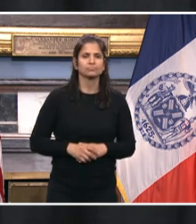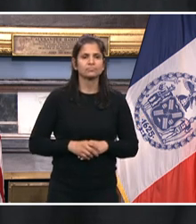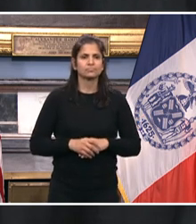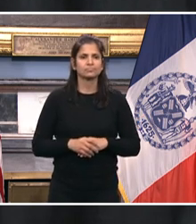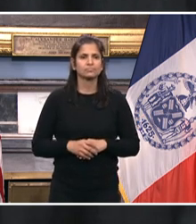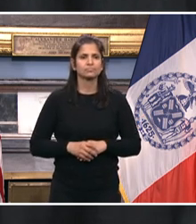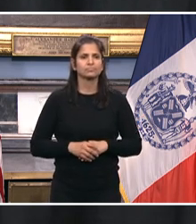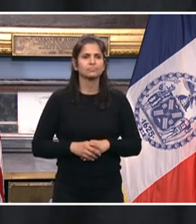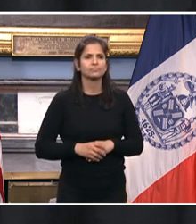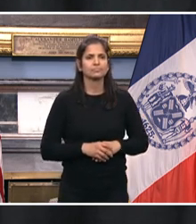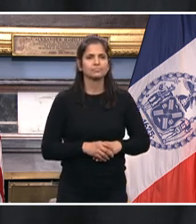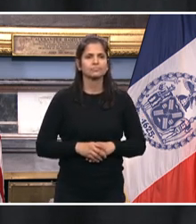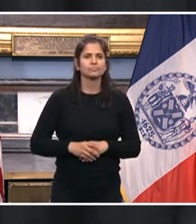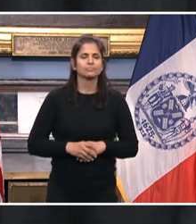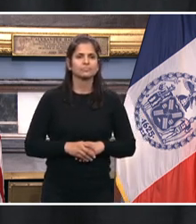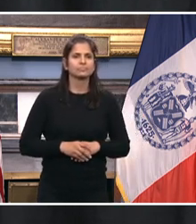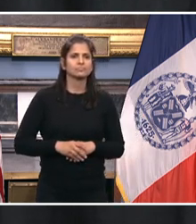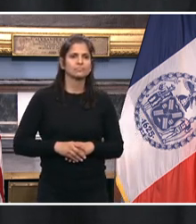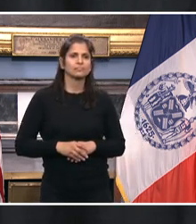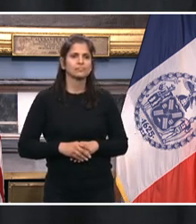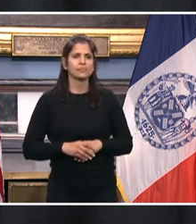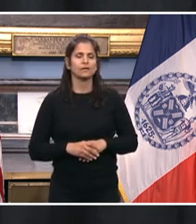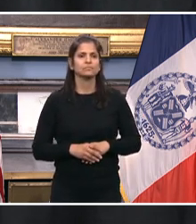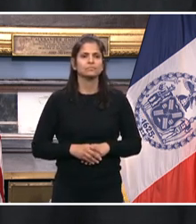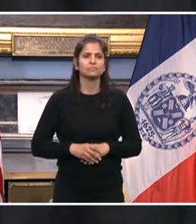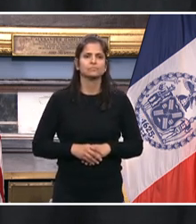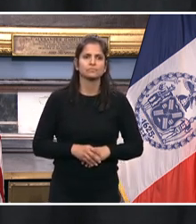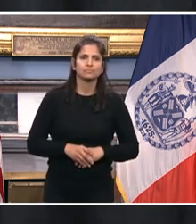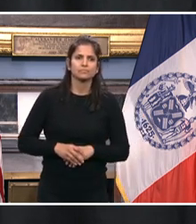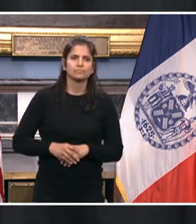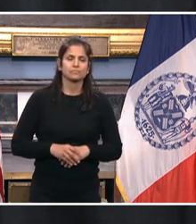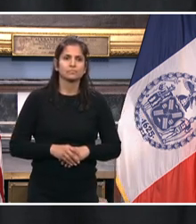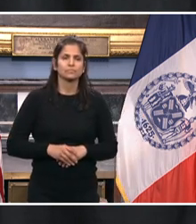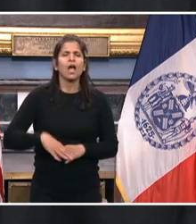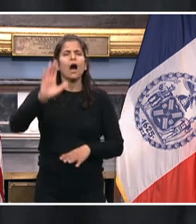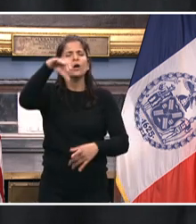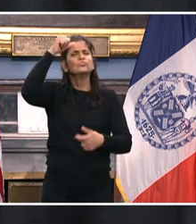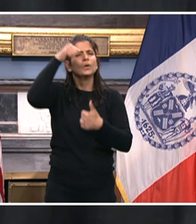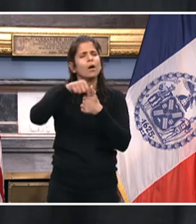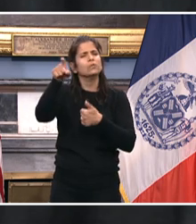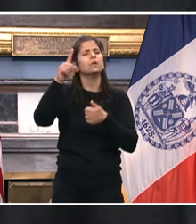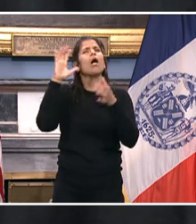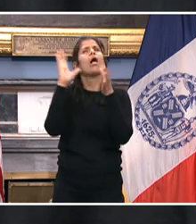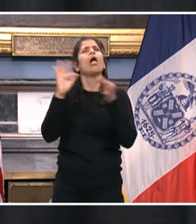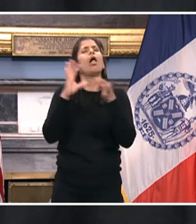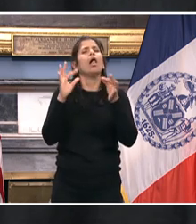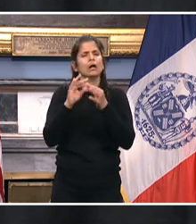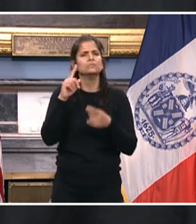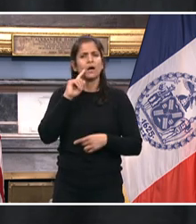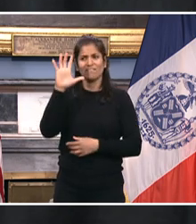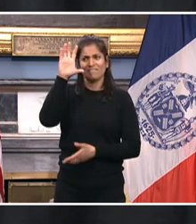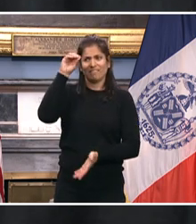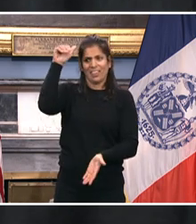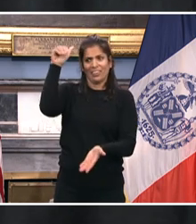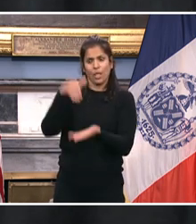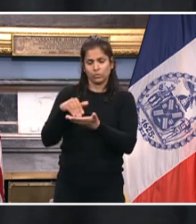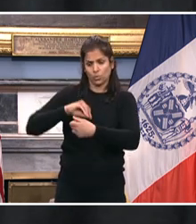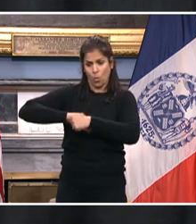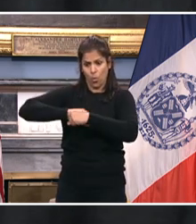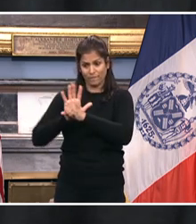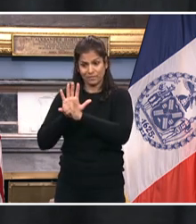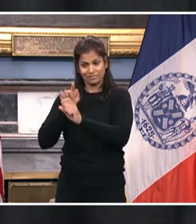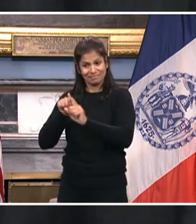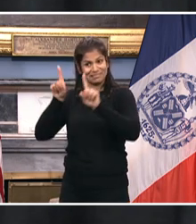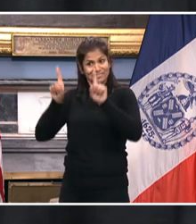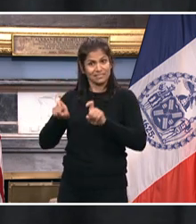Can you talk about, you know, how many tests are available now, and what does widespread testing look like? How many tests do